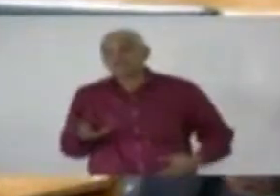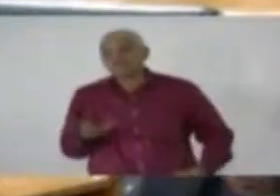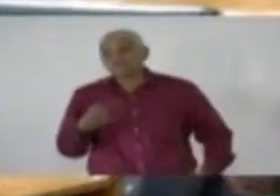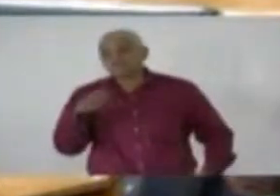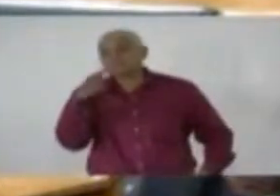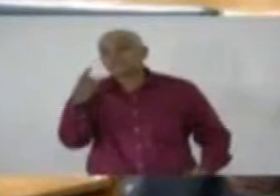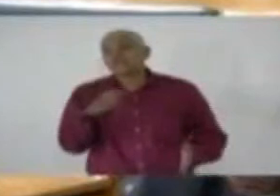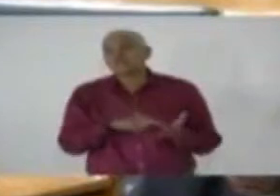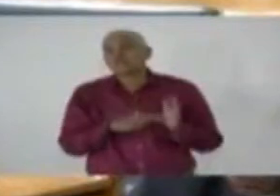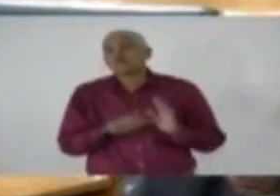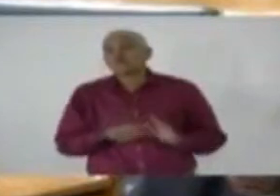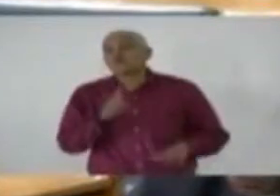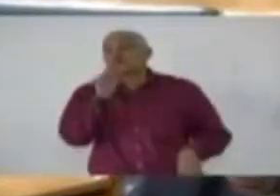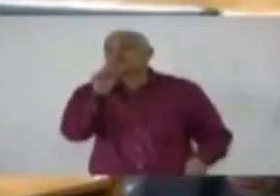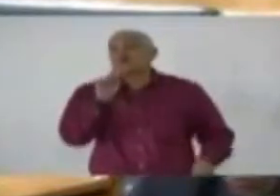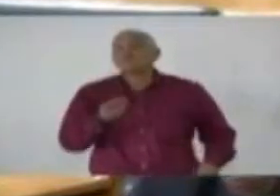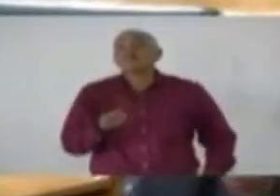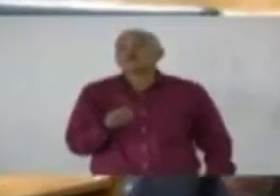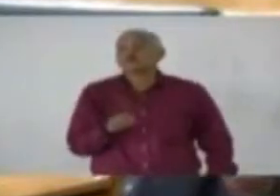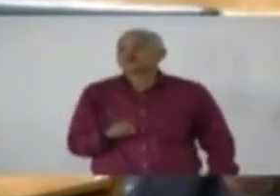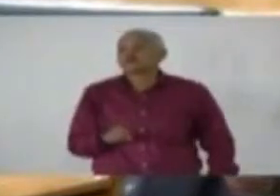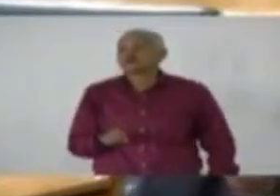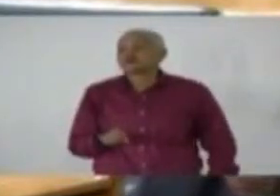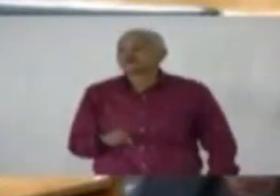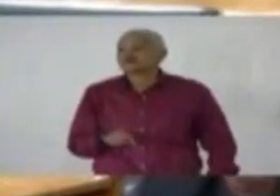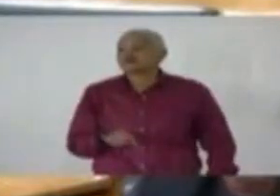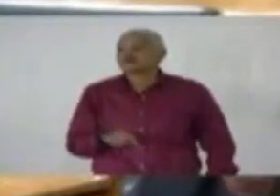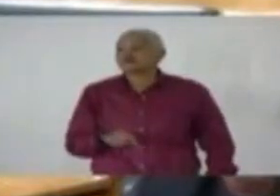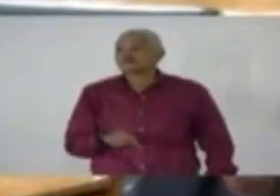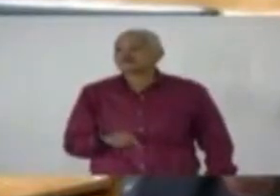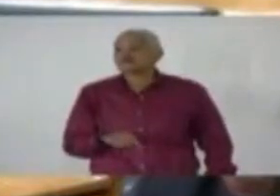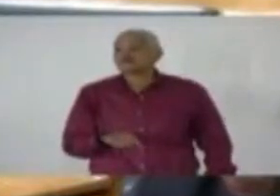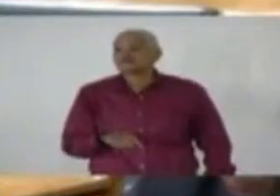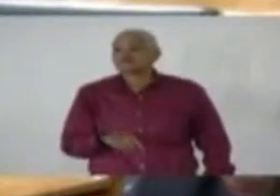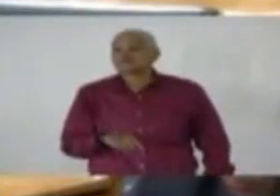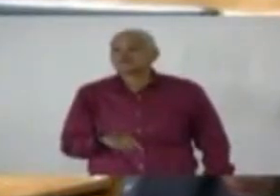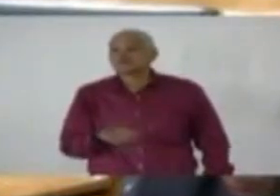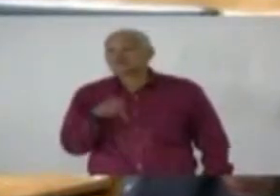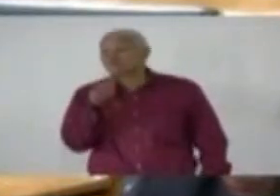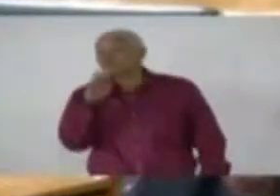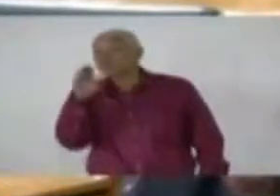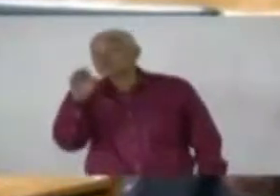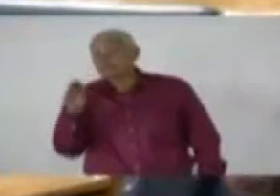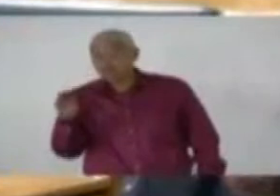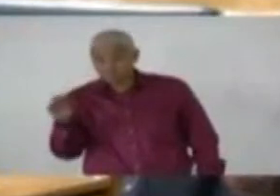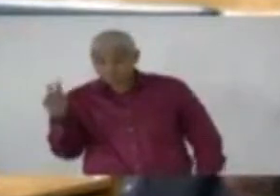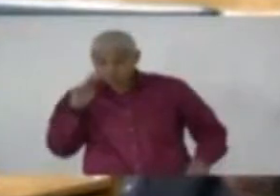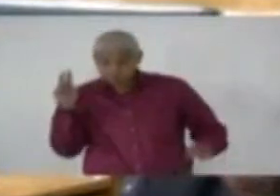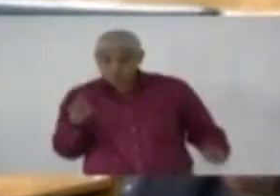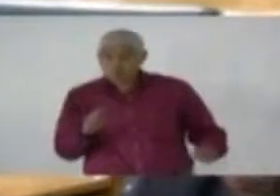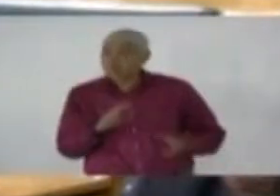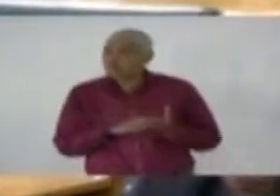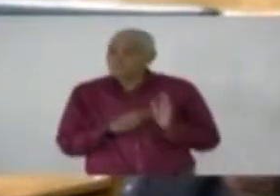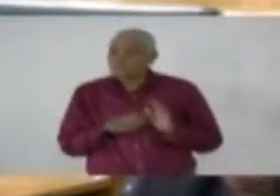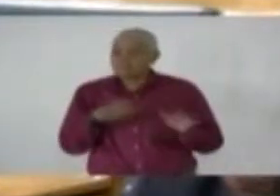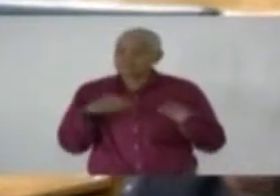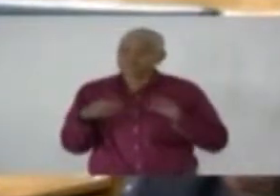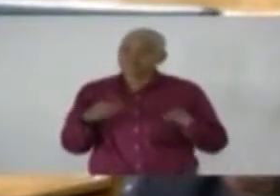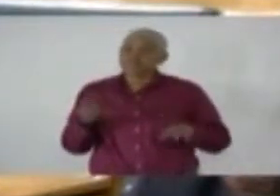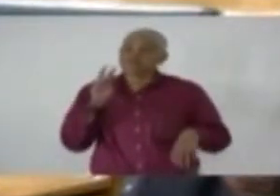means. That's 1.21, that premium that they would ask. When you look at, I'm going to give a